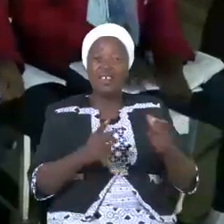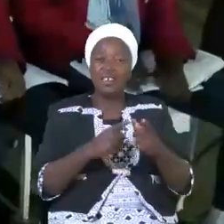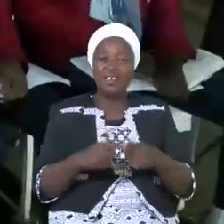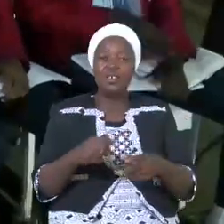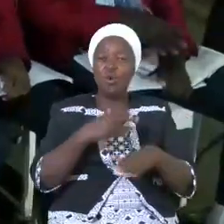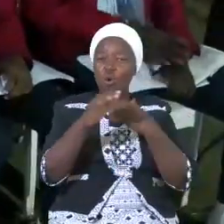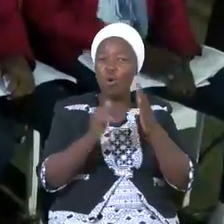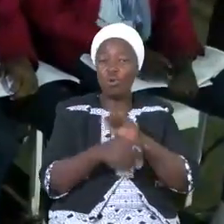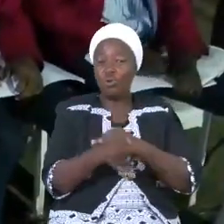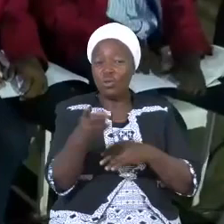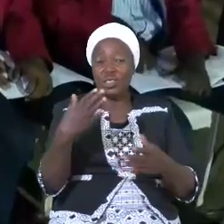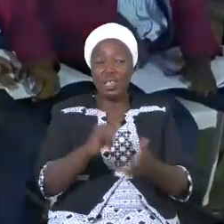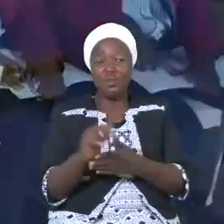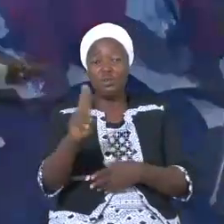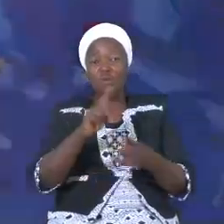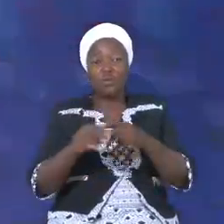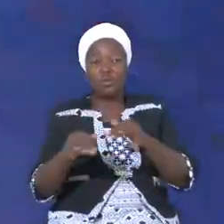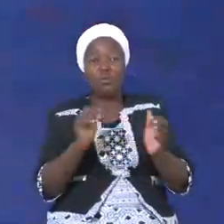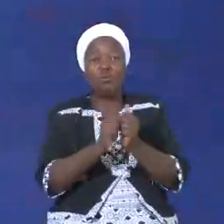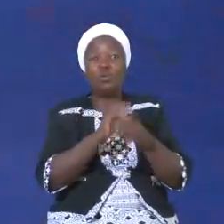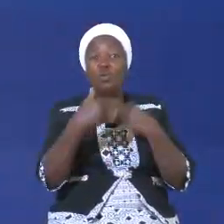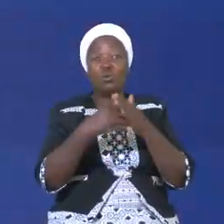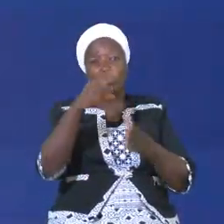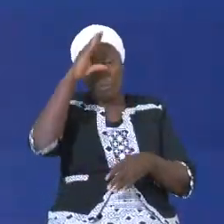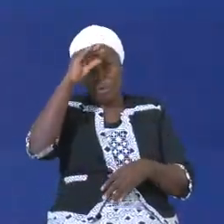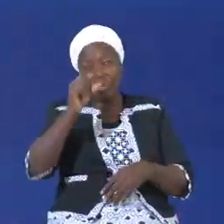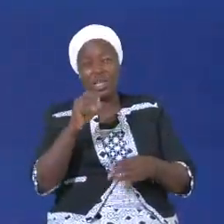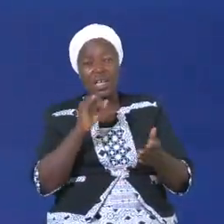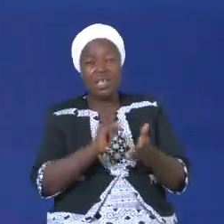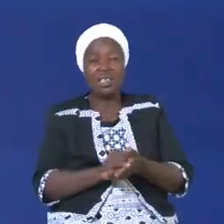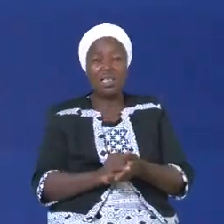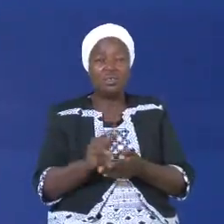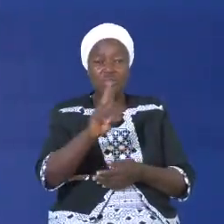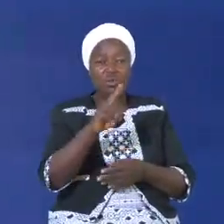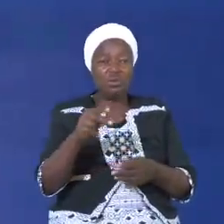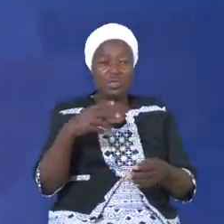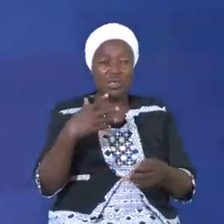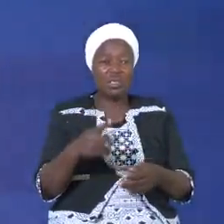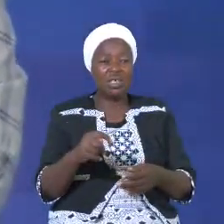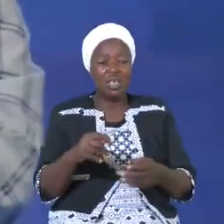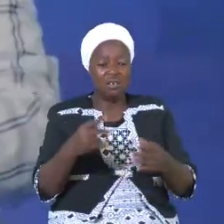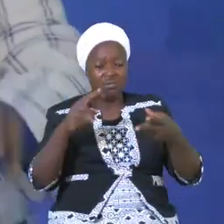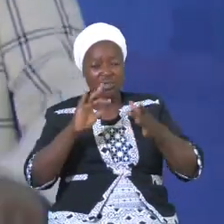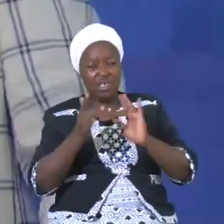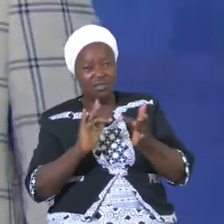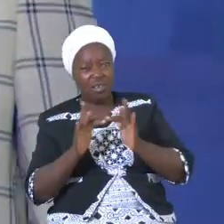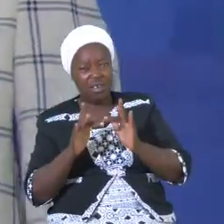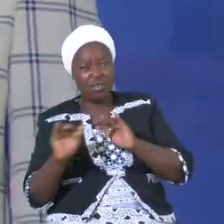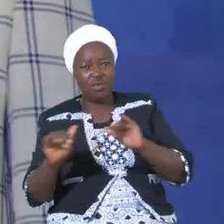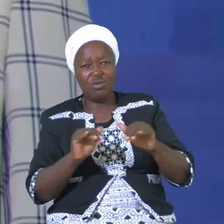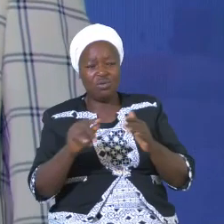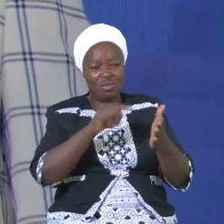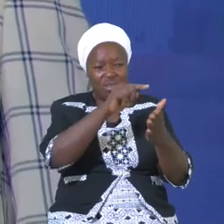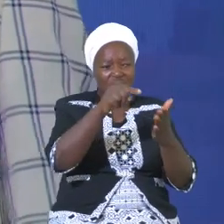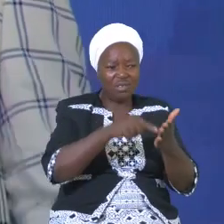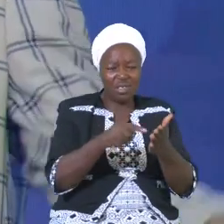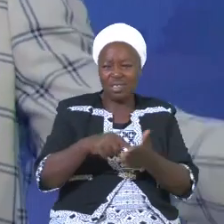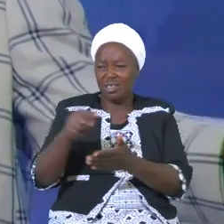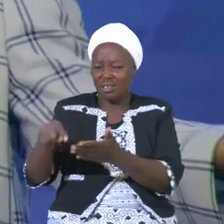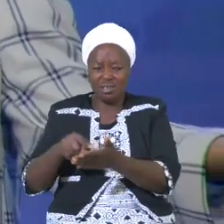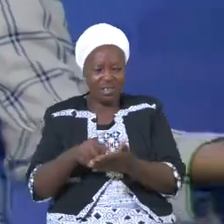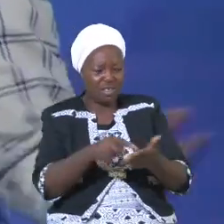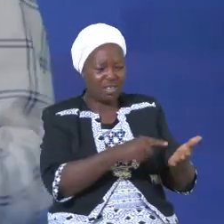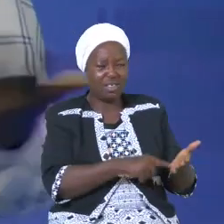used to deal with those boys that you know use the internet do this and do that